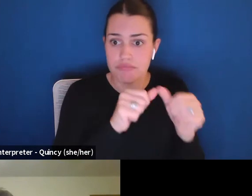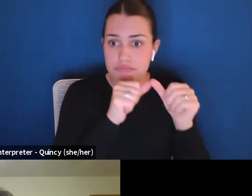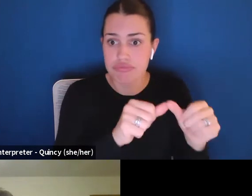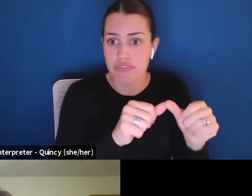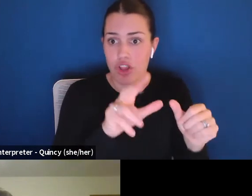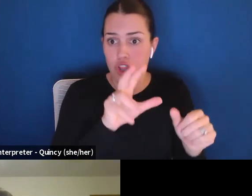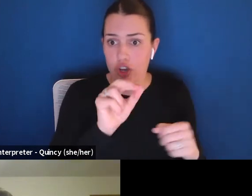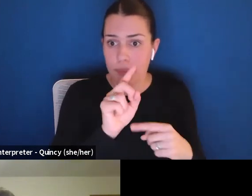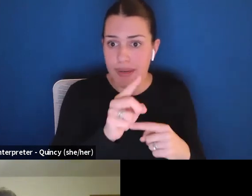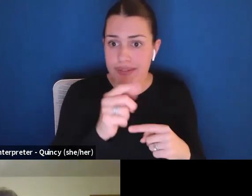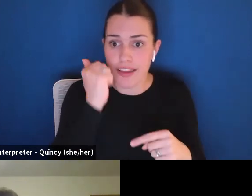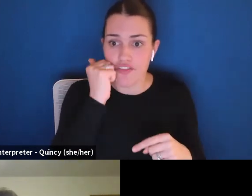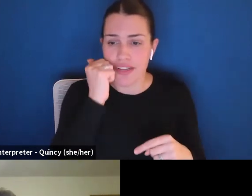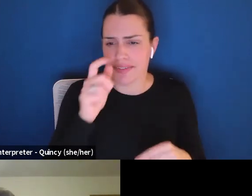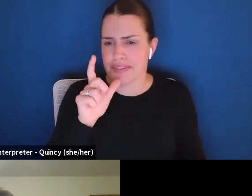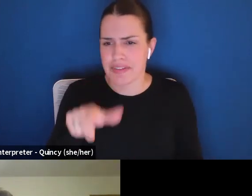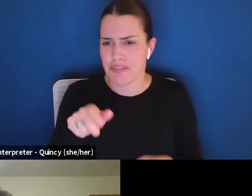day.